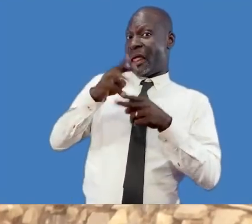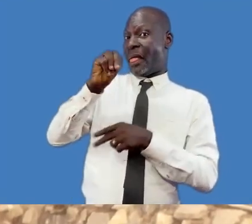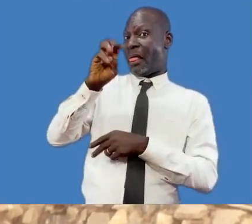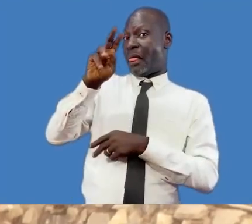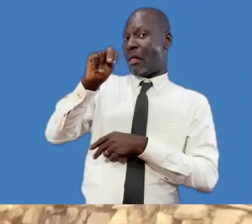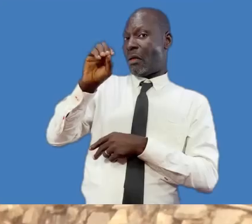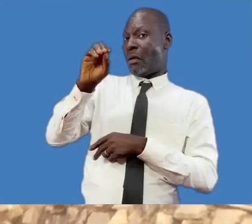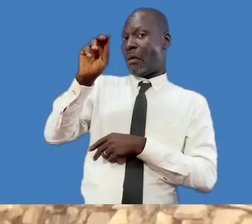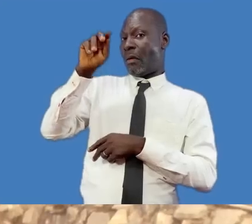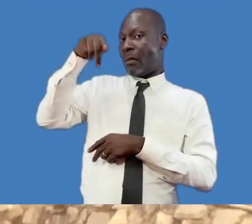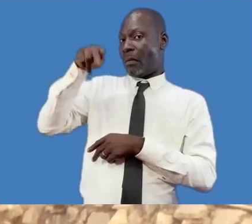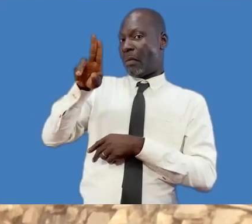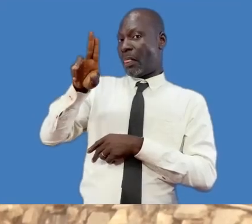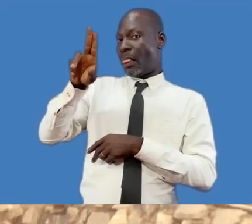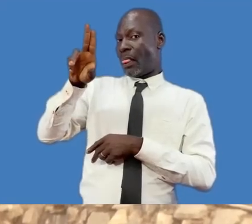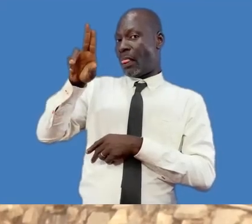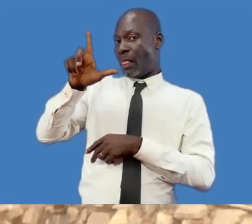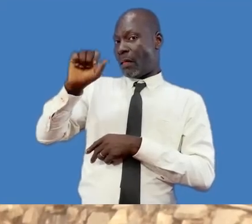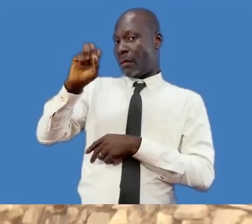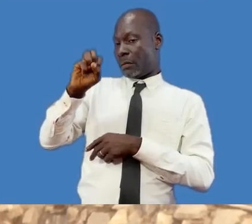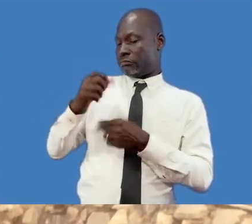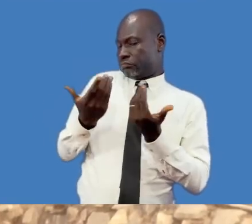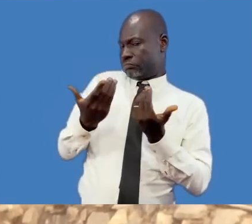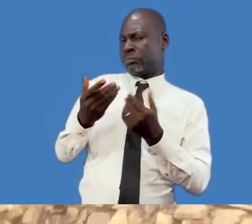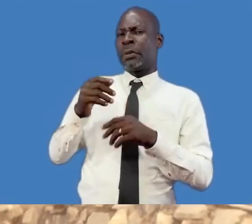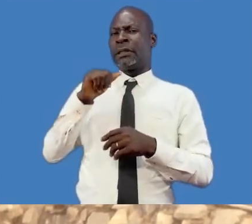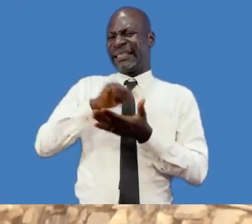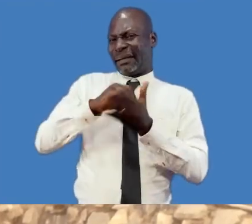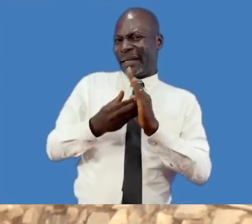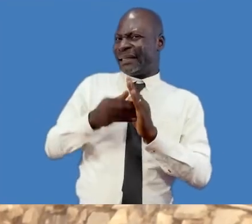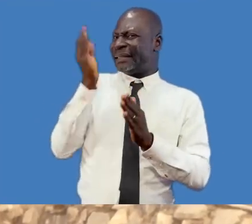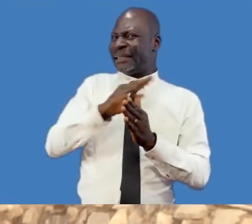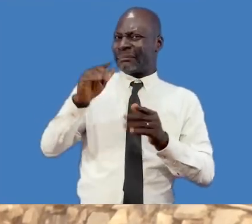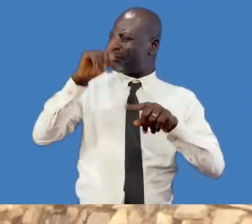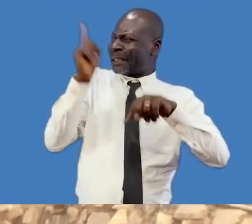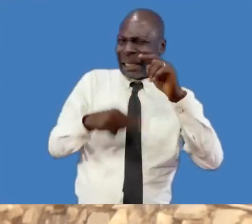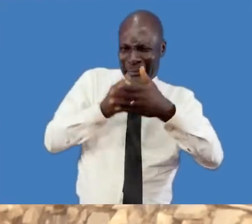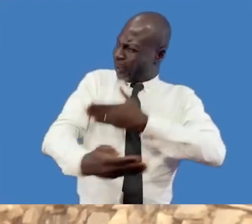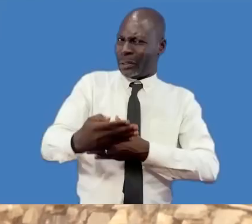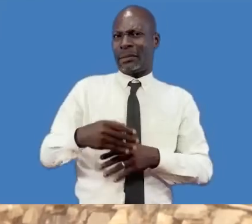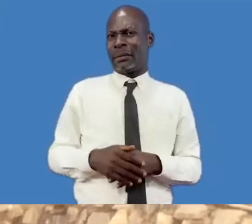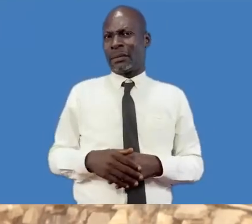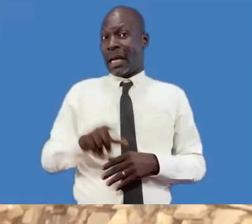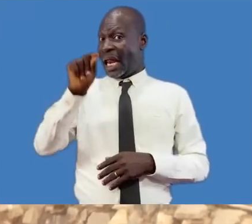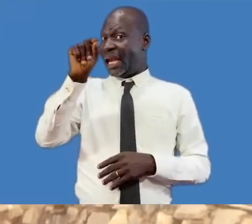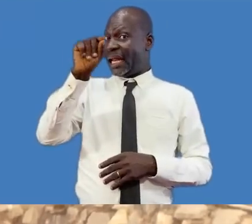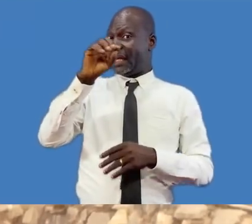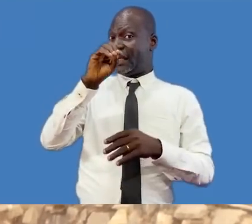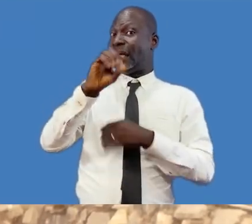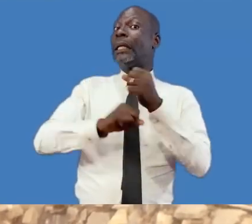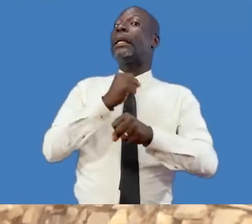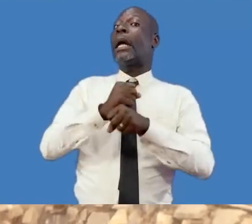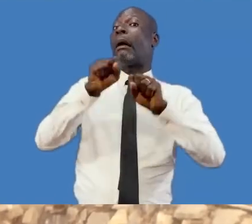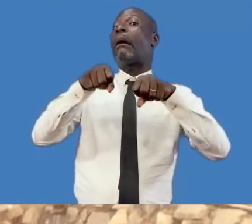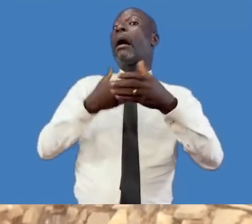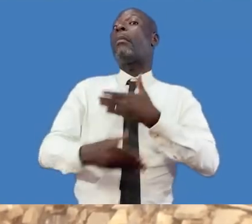made a mi introduce me brofo me fa no menostop anya pause biem eye menostop 90 years.